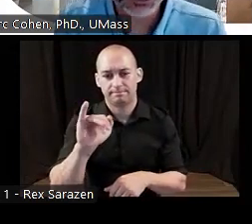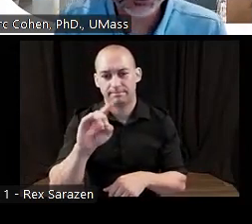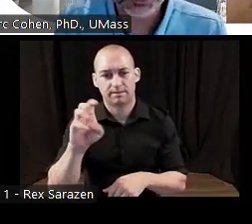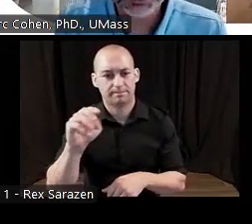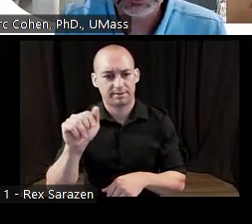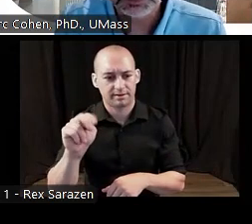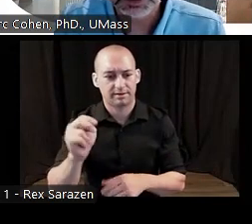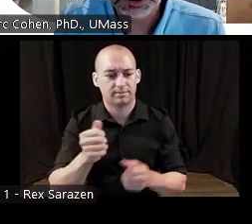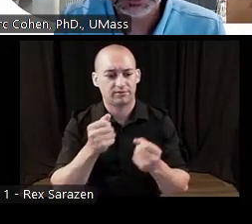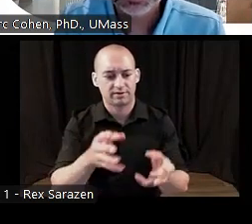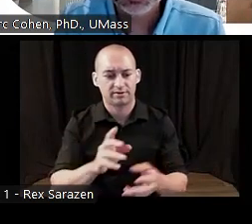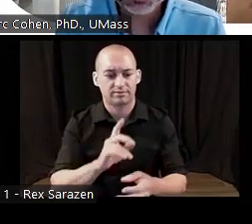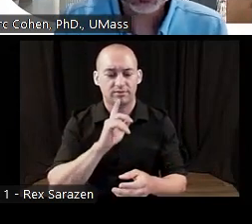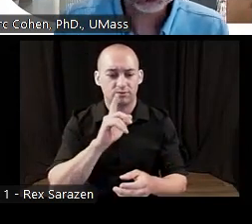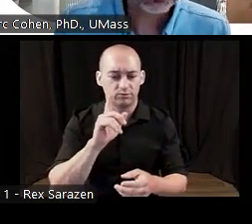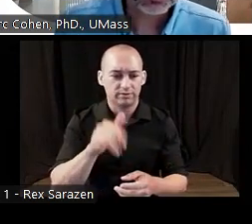the actuarial support.